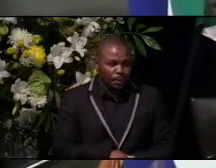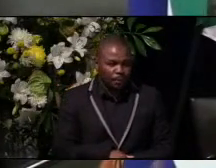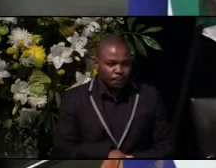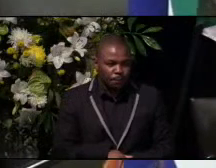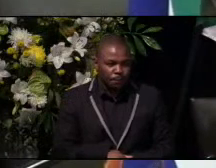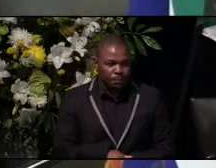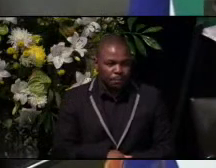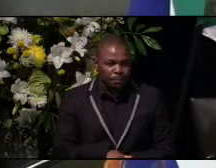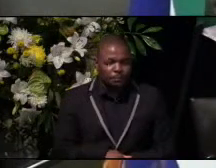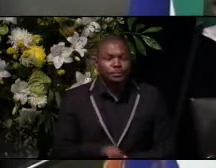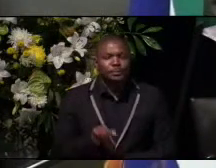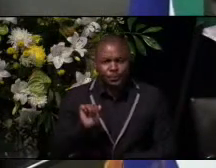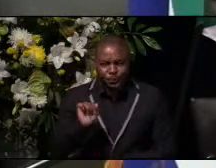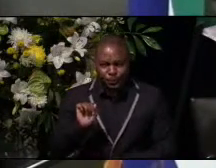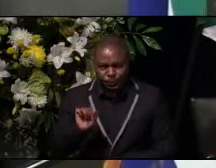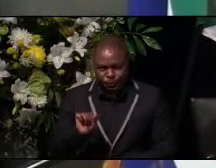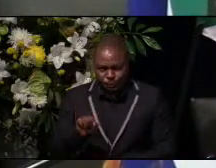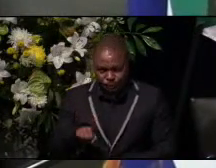indeed